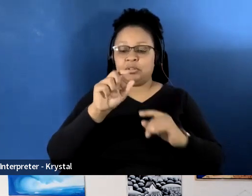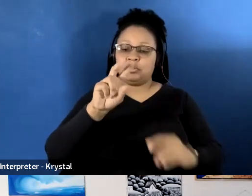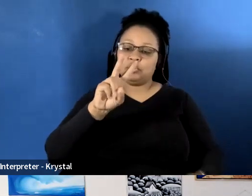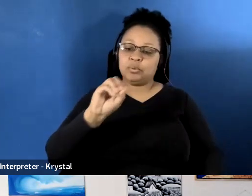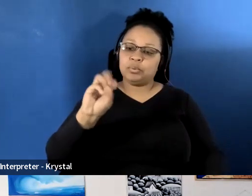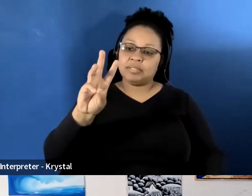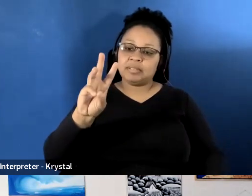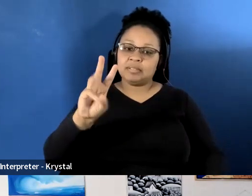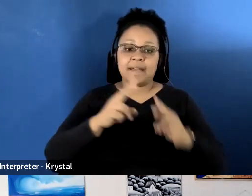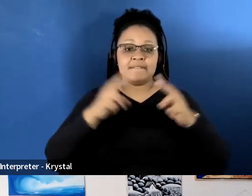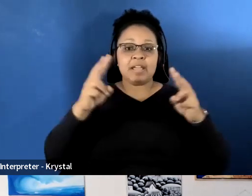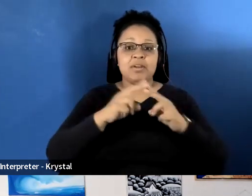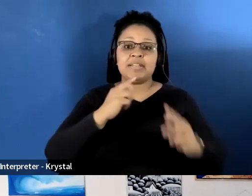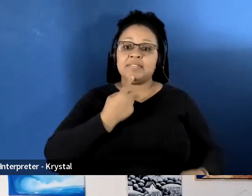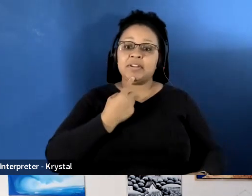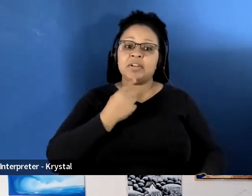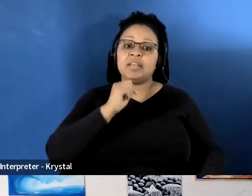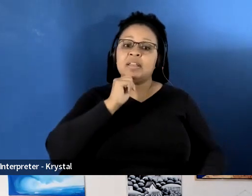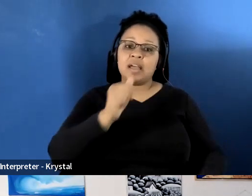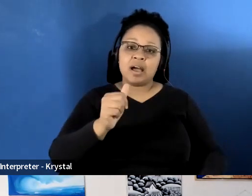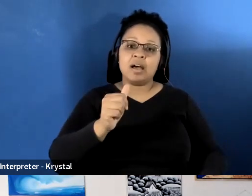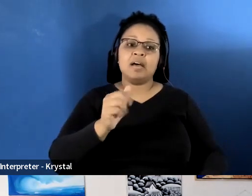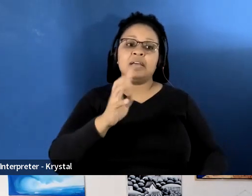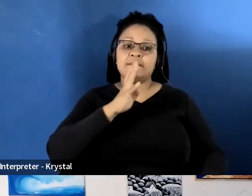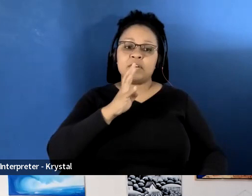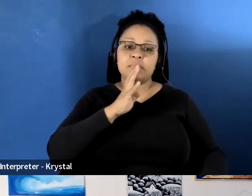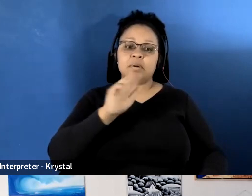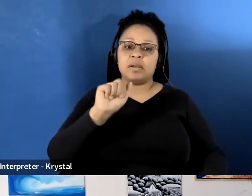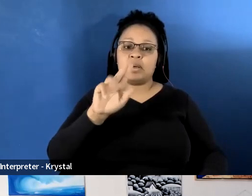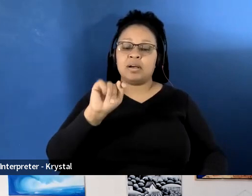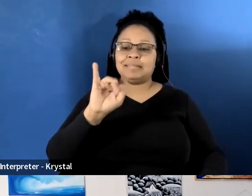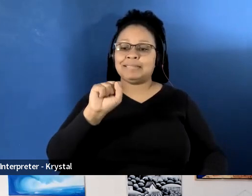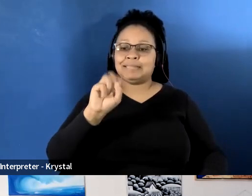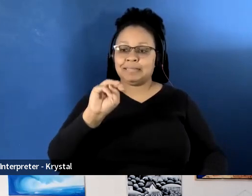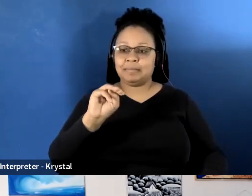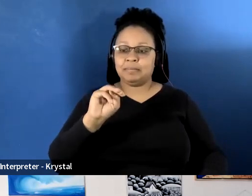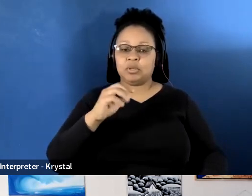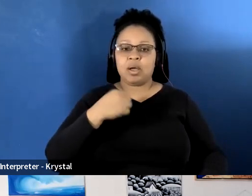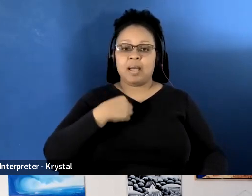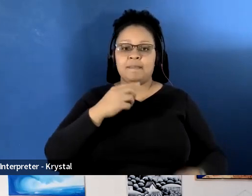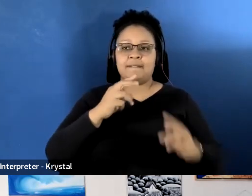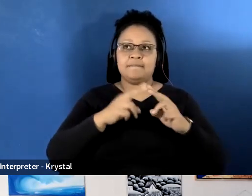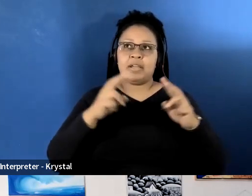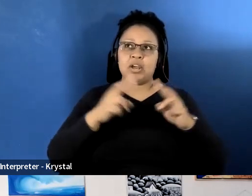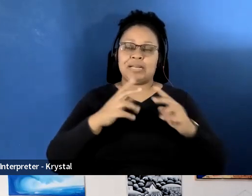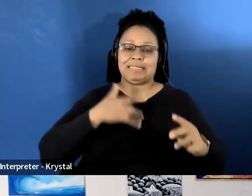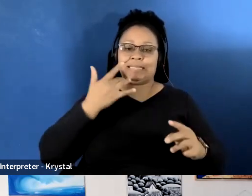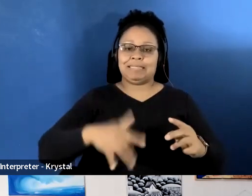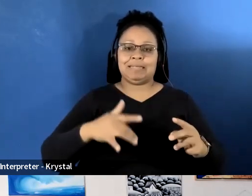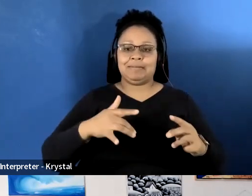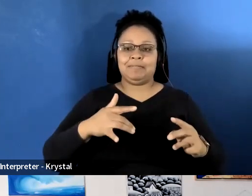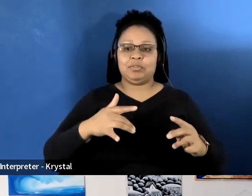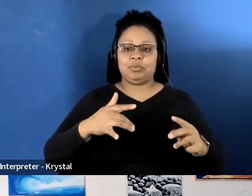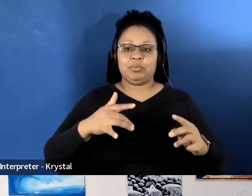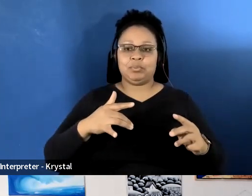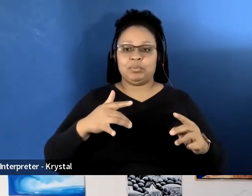very severe nonverbal autism. And so I'm very hypersensitive to like sensory things. And I can tell